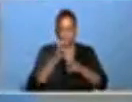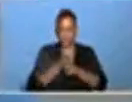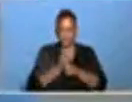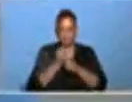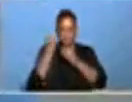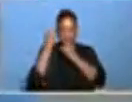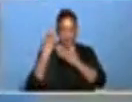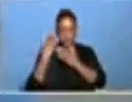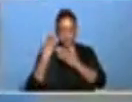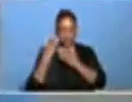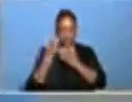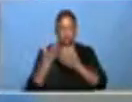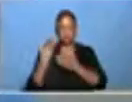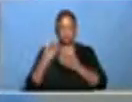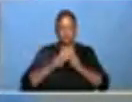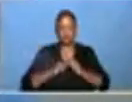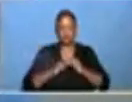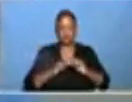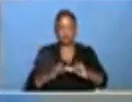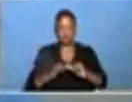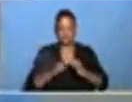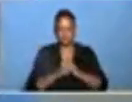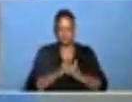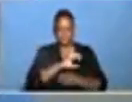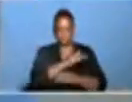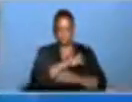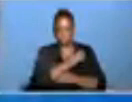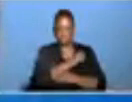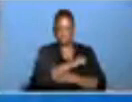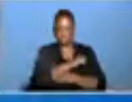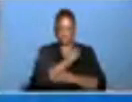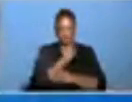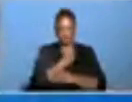feedback before moving forward. Jiminita Swain tells us more.